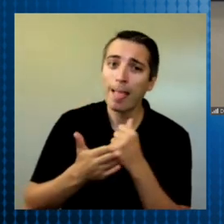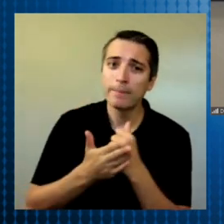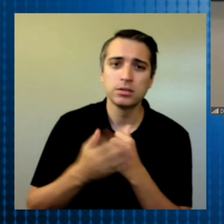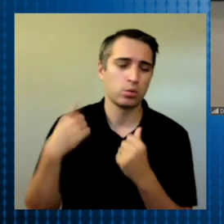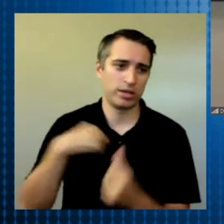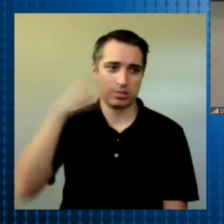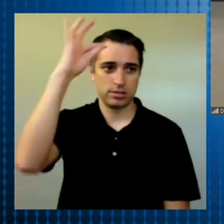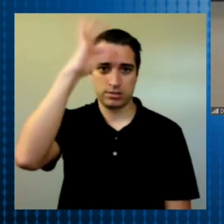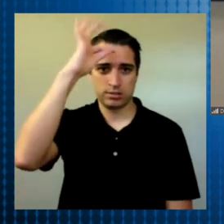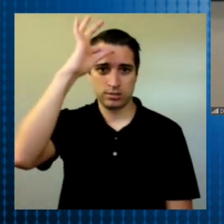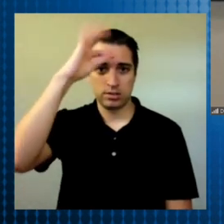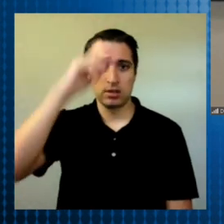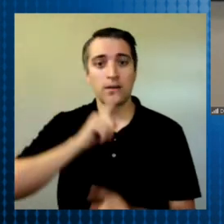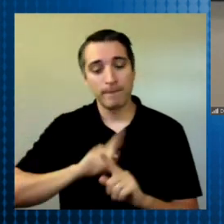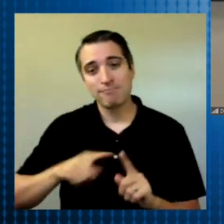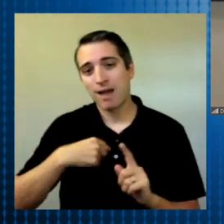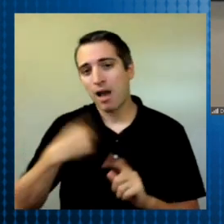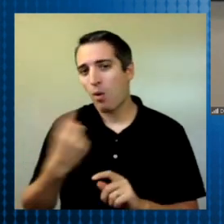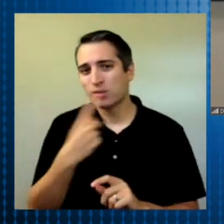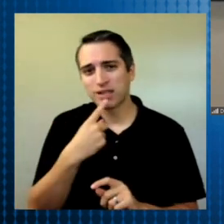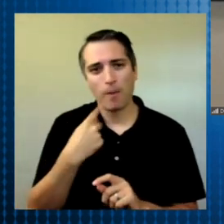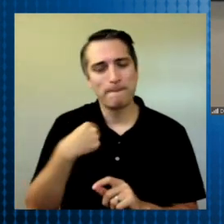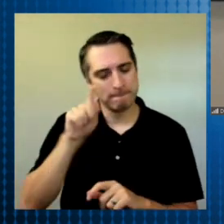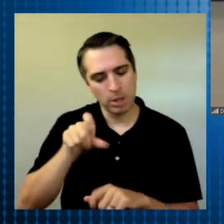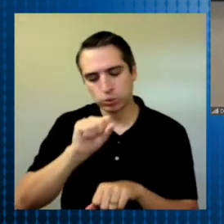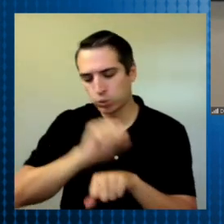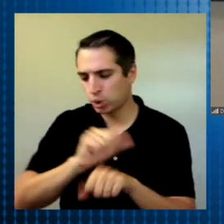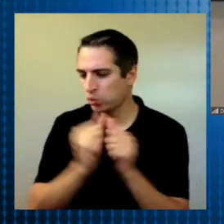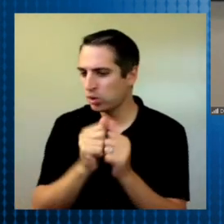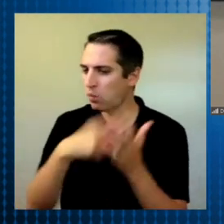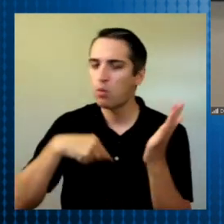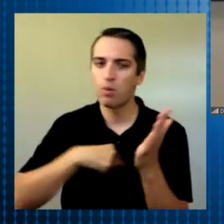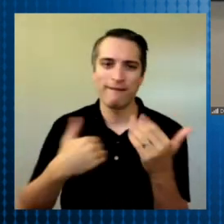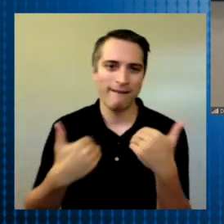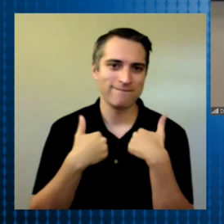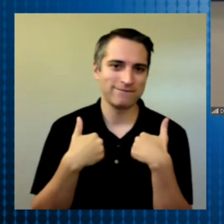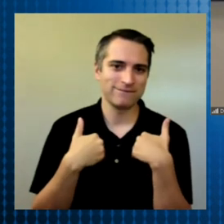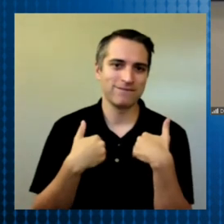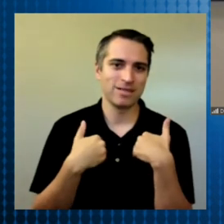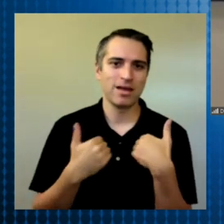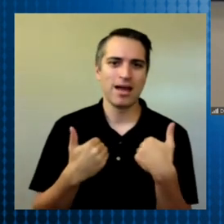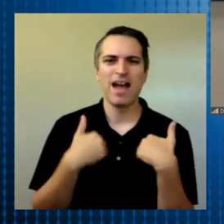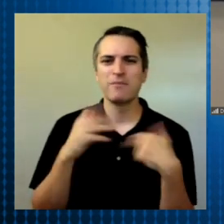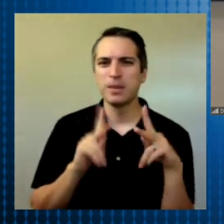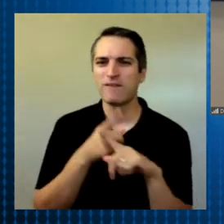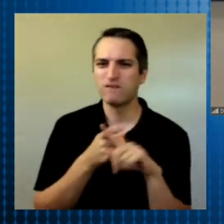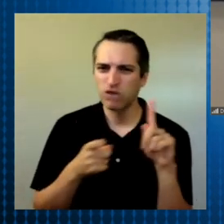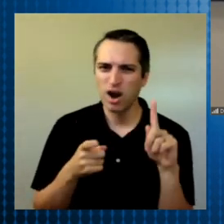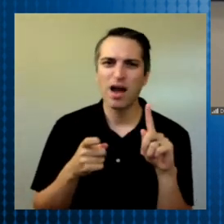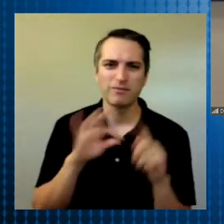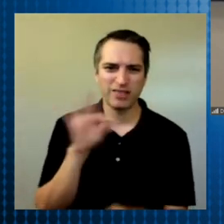say, hey, we got to work with what we have. I have friends who are from Flint. Herb Washington owns about